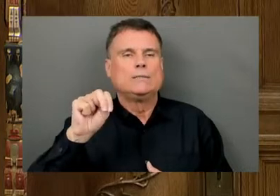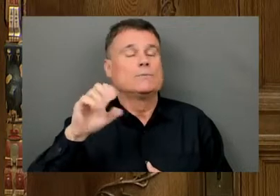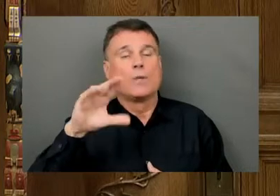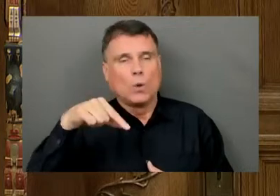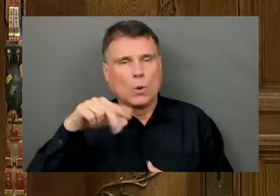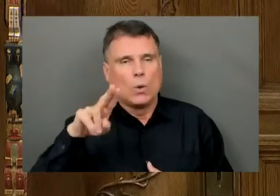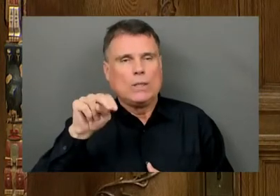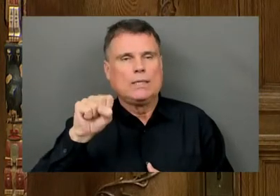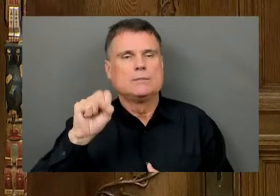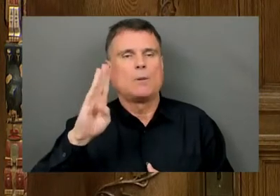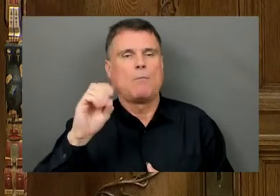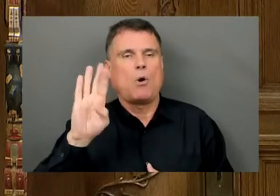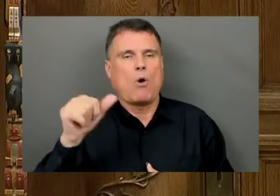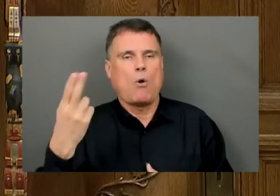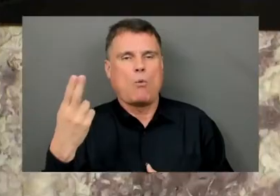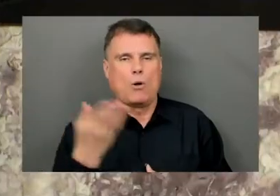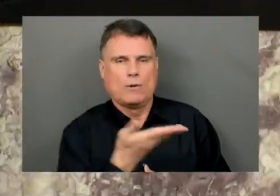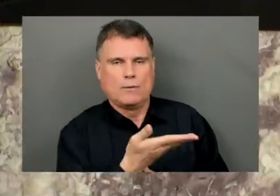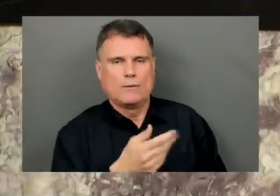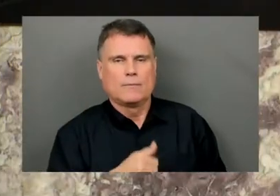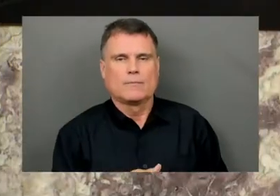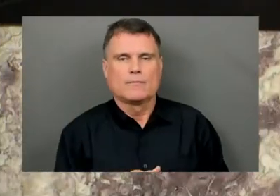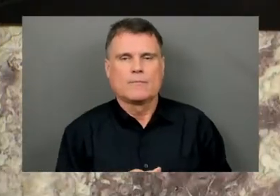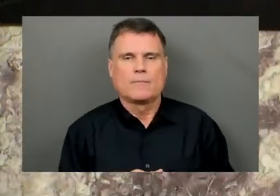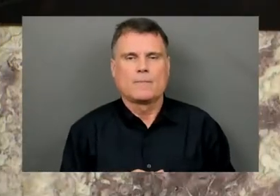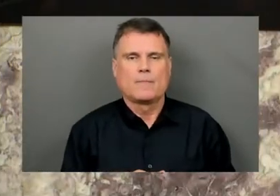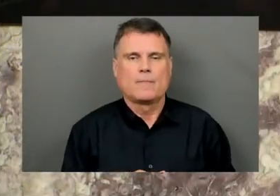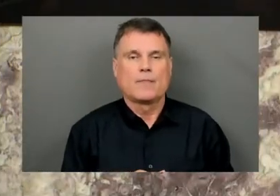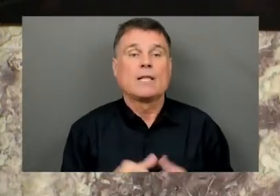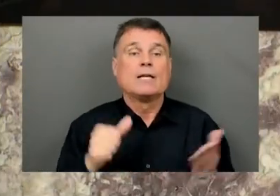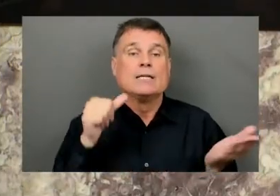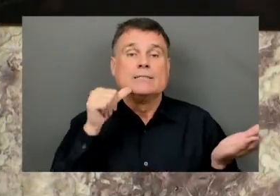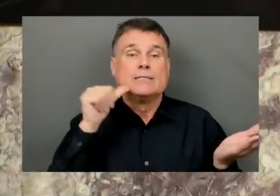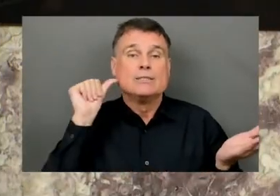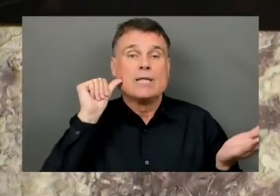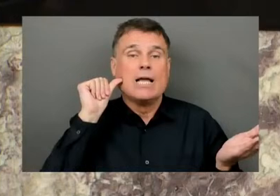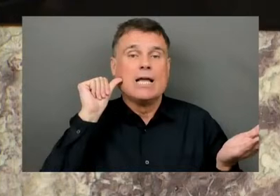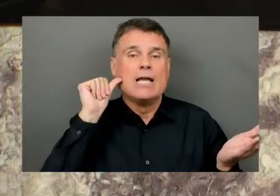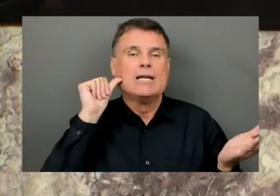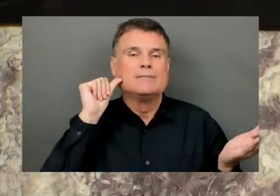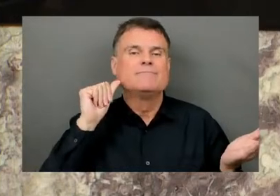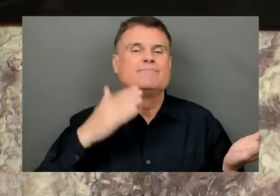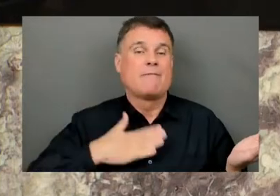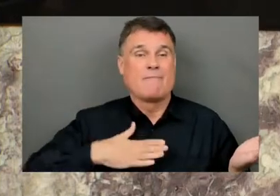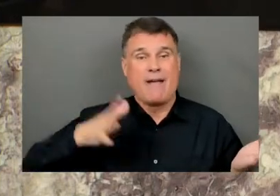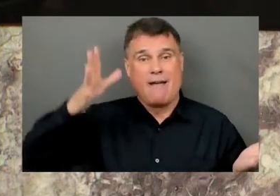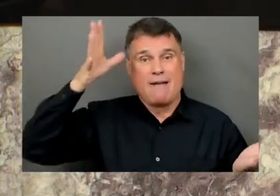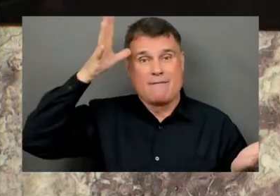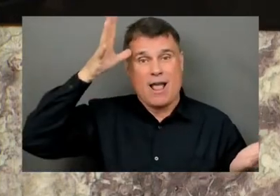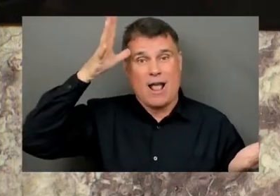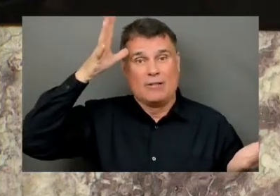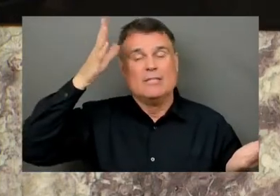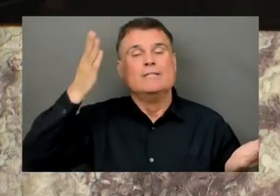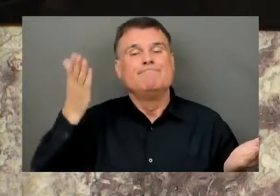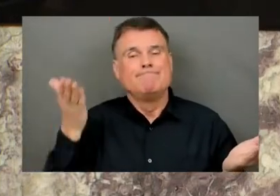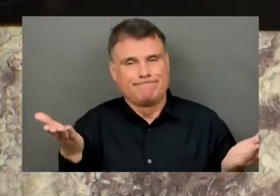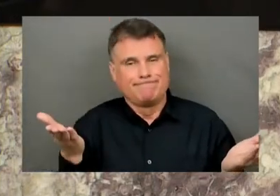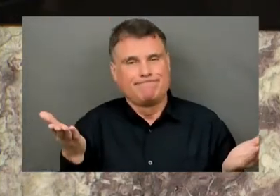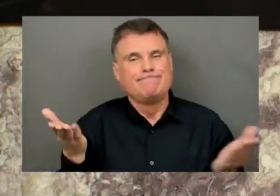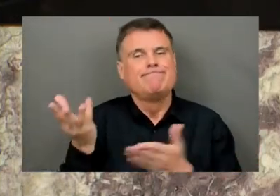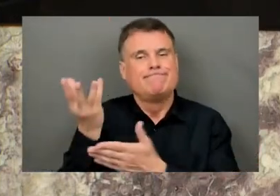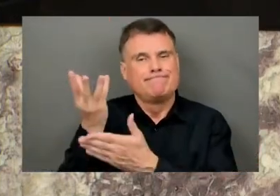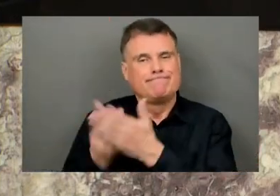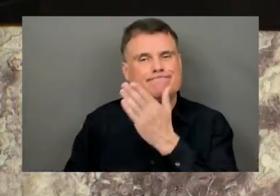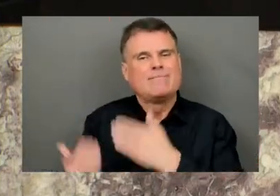father, Jagdish Singh's 83rd birthday. Unfortunately, he passed away, as you know, you were at the funeral. He passed away last summer. So I wanted to take this